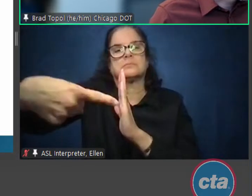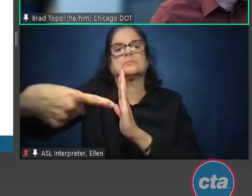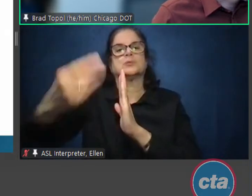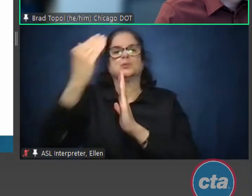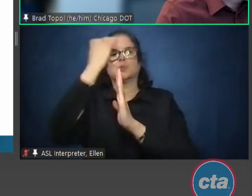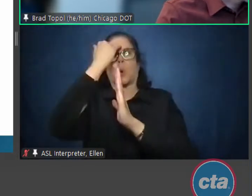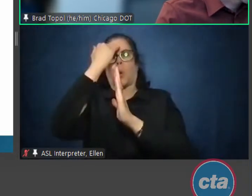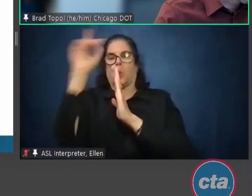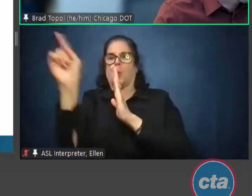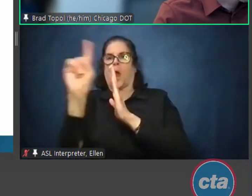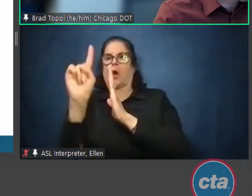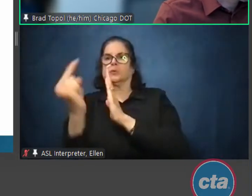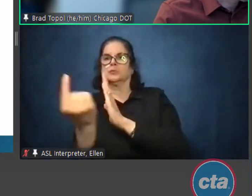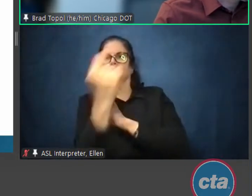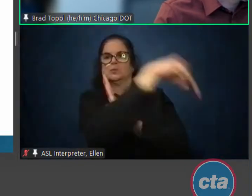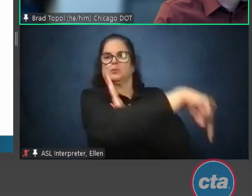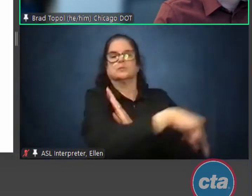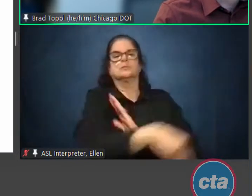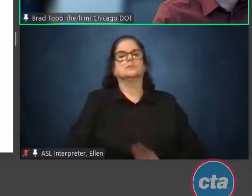marked crosswalks.